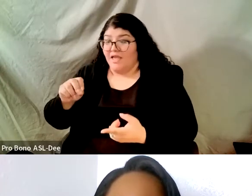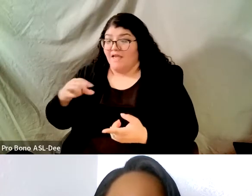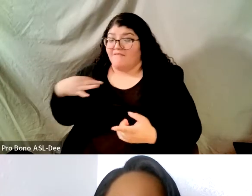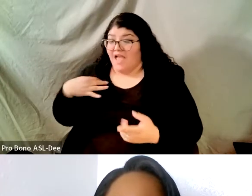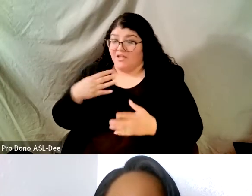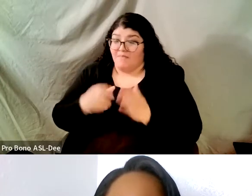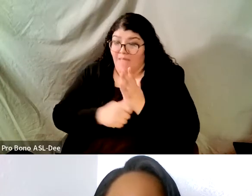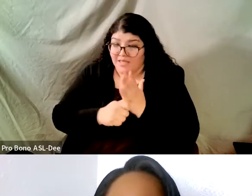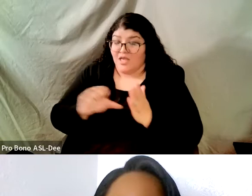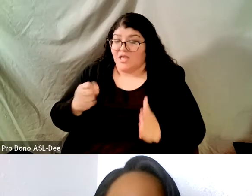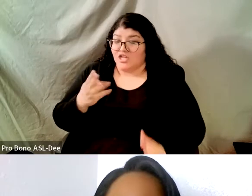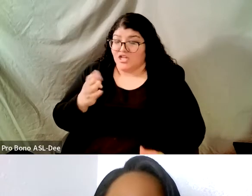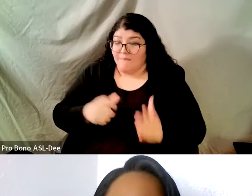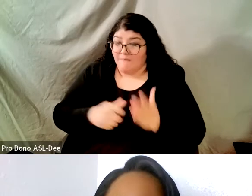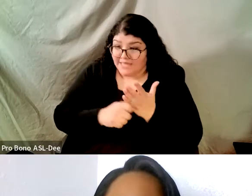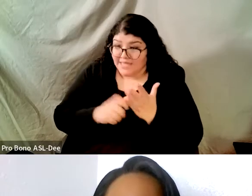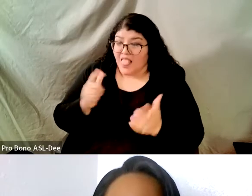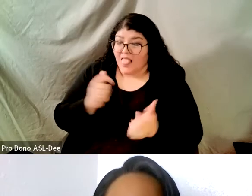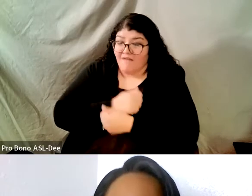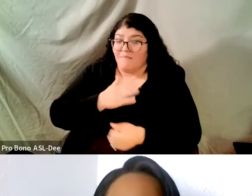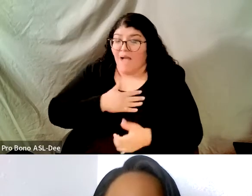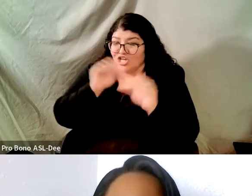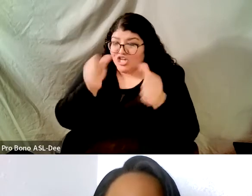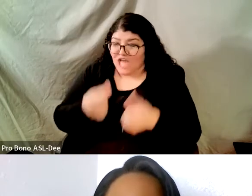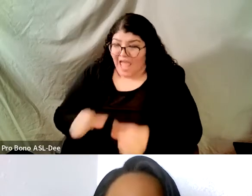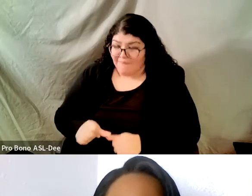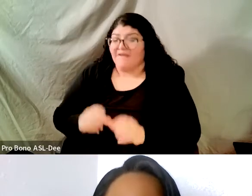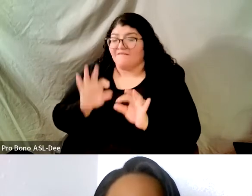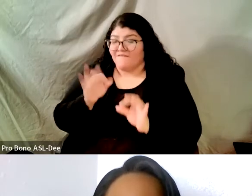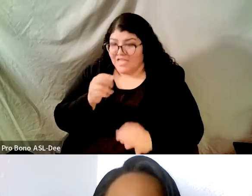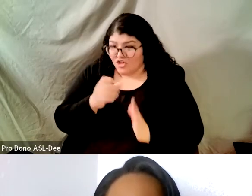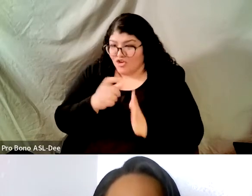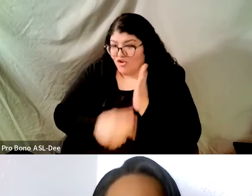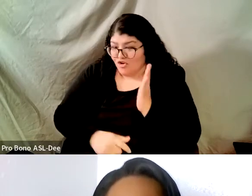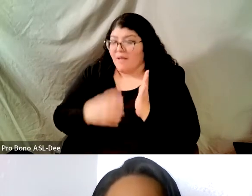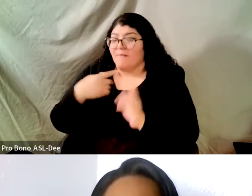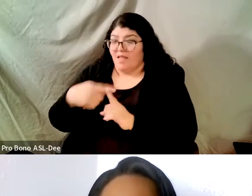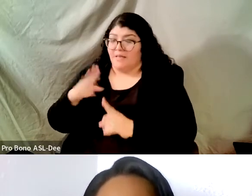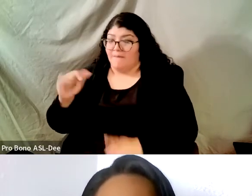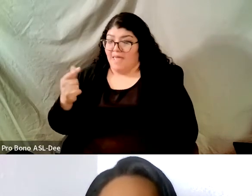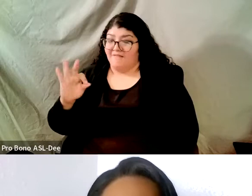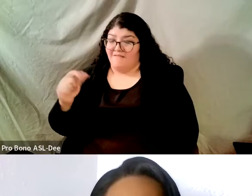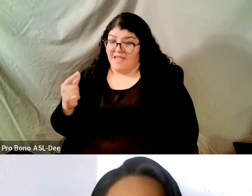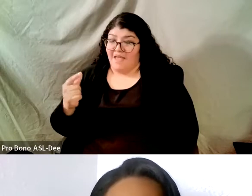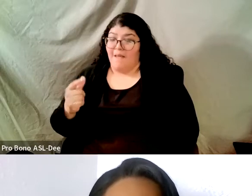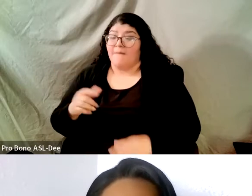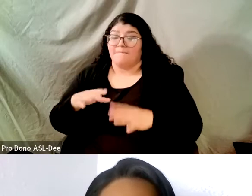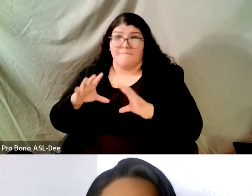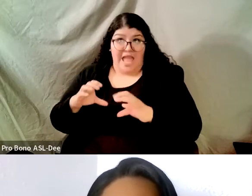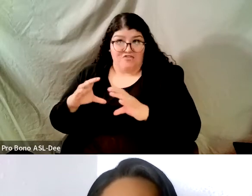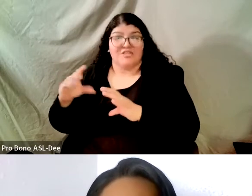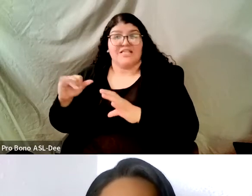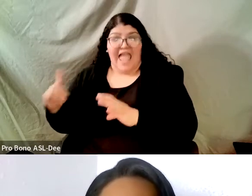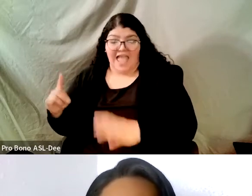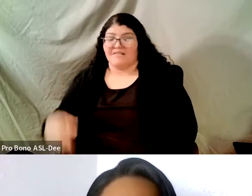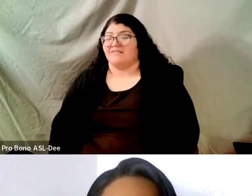feature, and Big Fig mattress ads. Marcy continues her mission to show that beauty comes in all sizes, and one of the